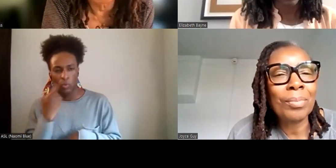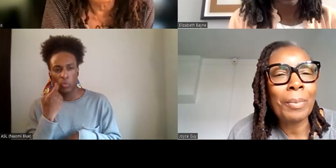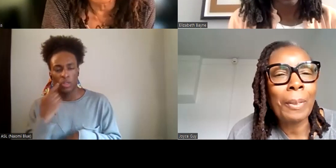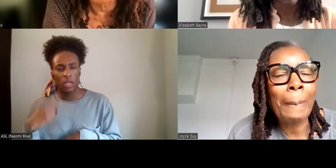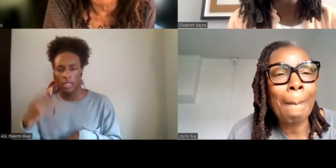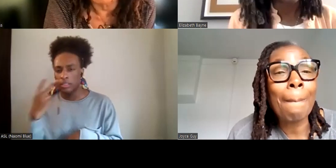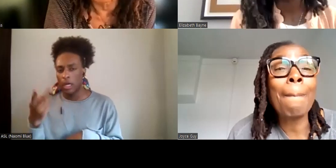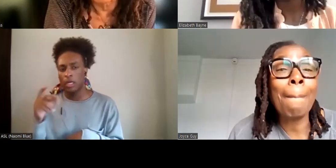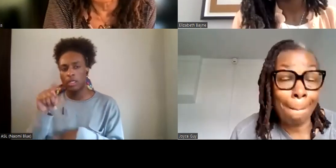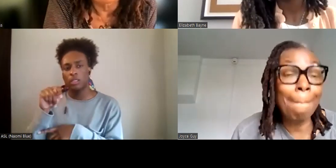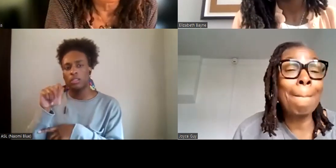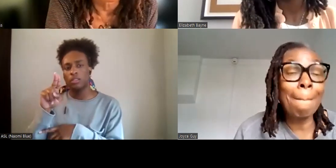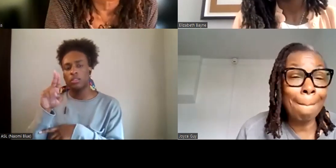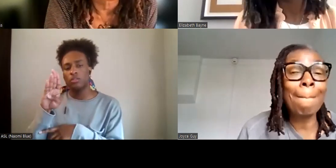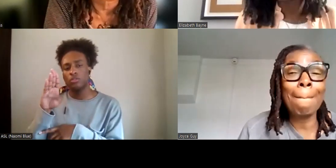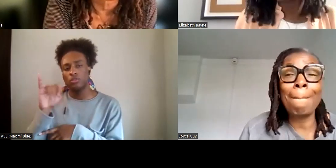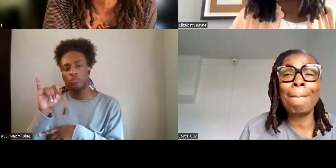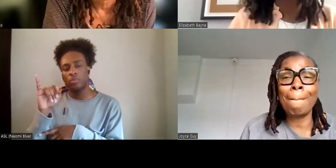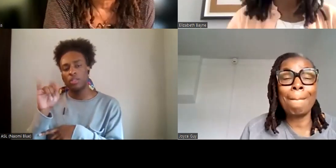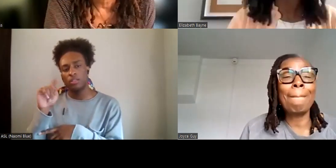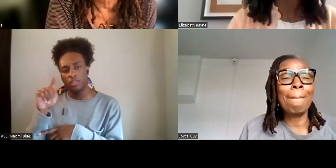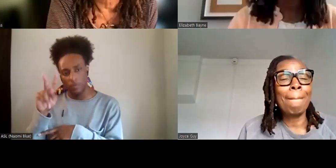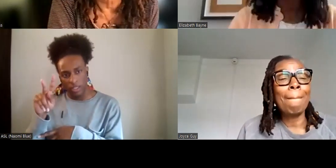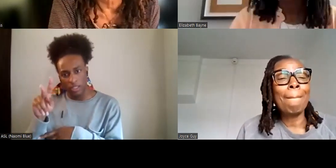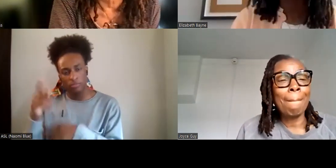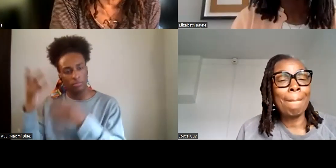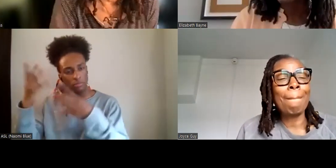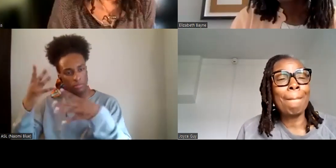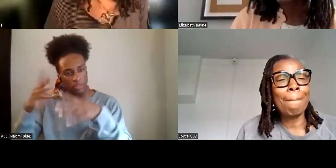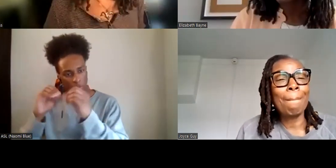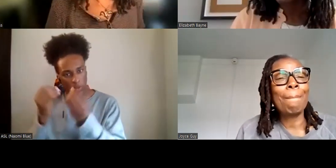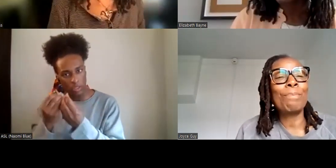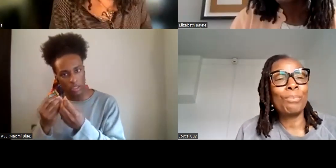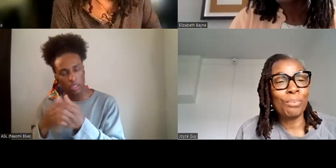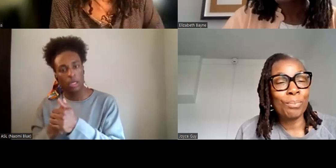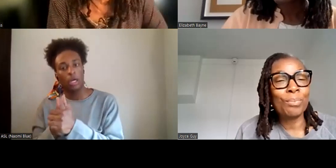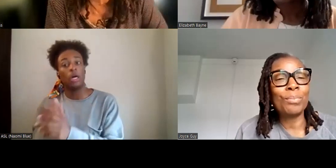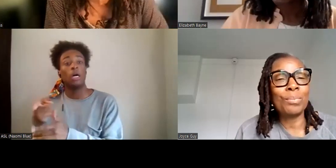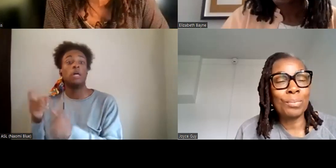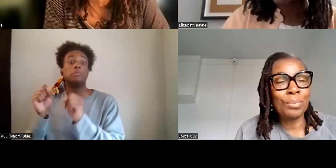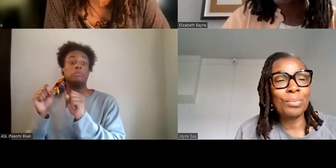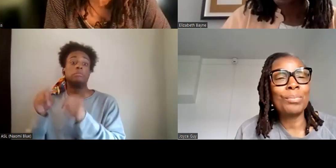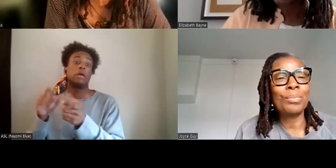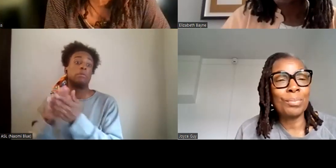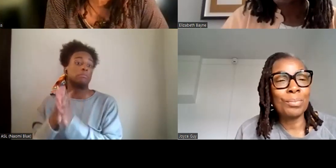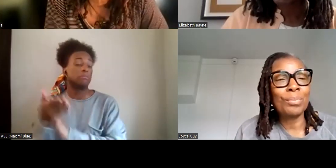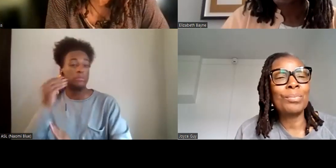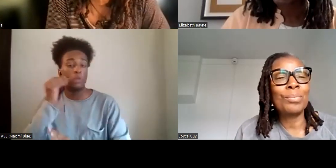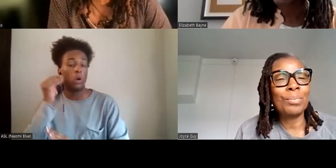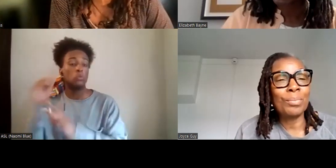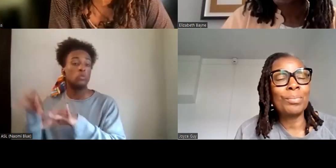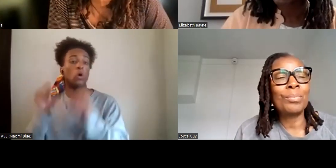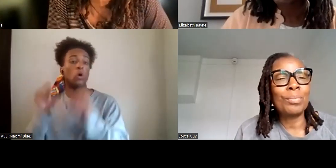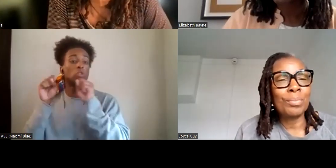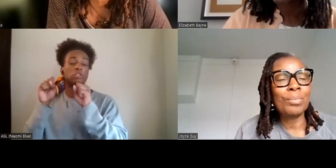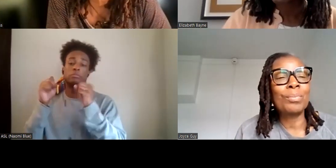TV, Tubi TV, one of the streamers. Oh, become a home for a lot of independent filmmakers, and we